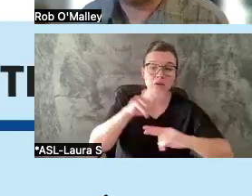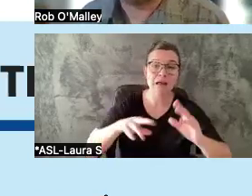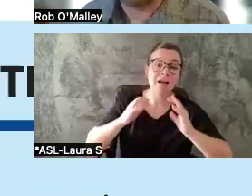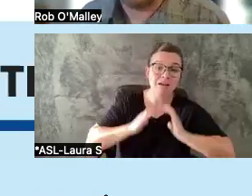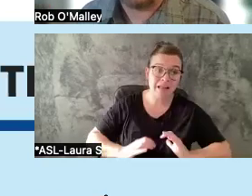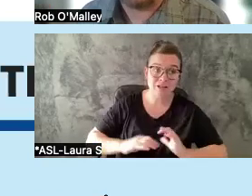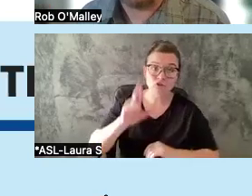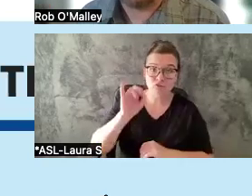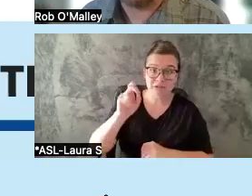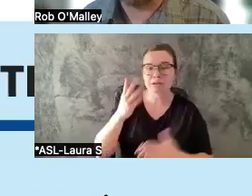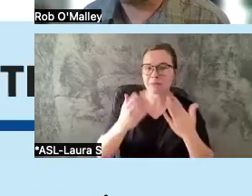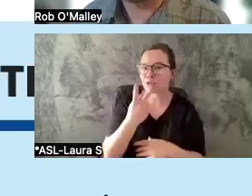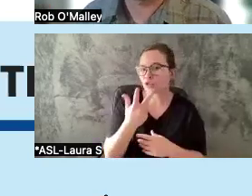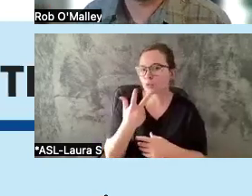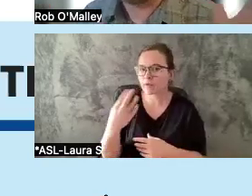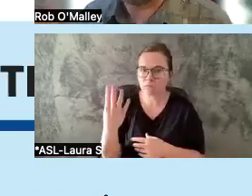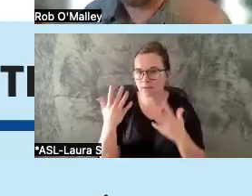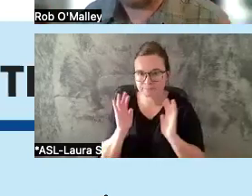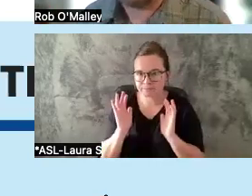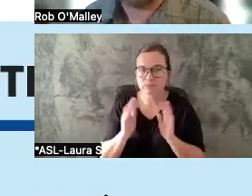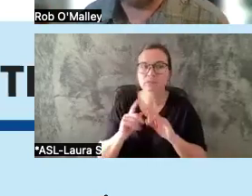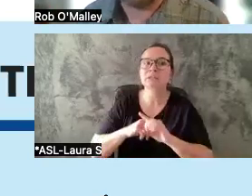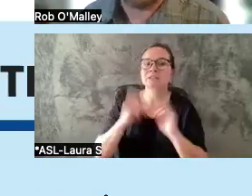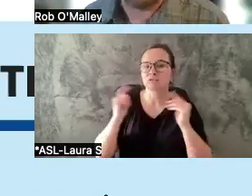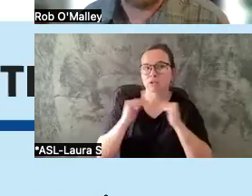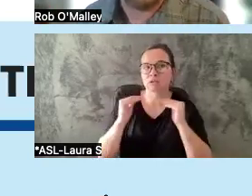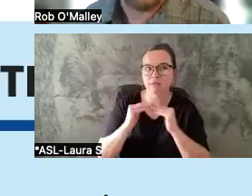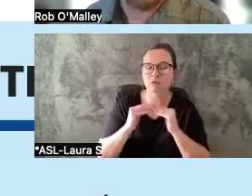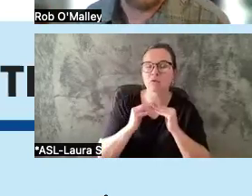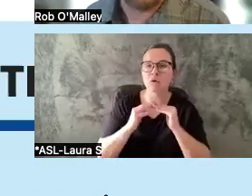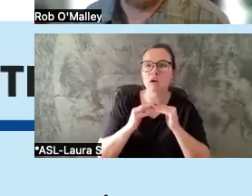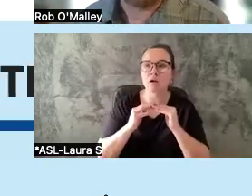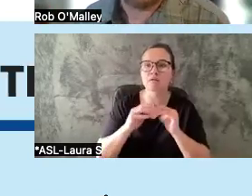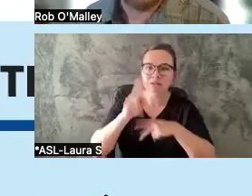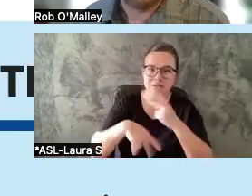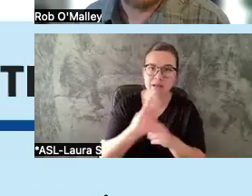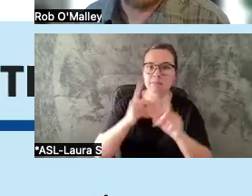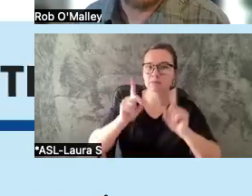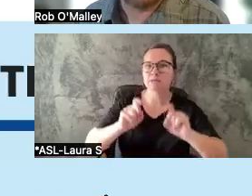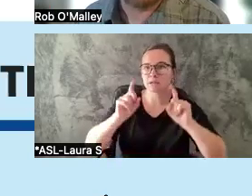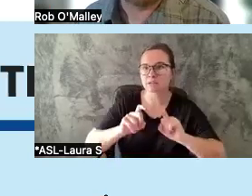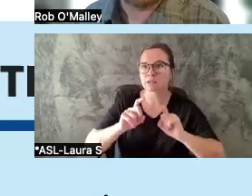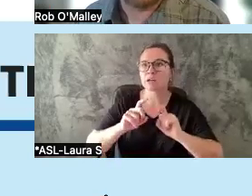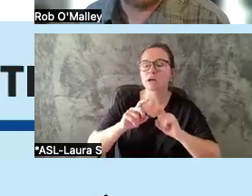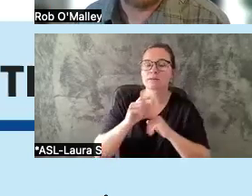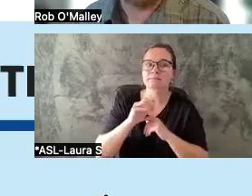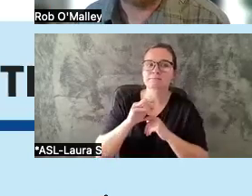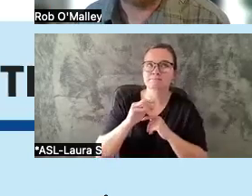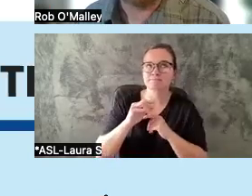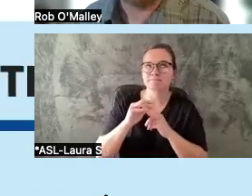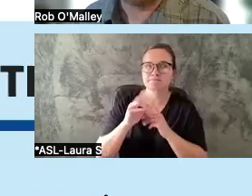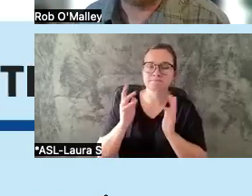at 3 or 4 variants. So, very different levels of resolution and uh,